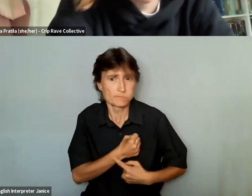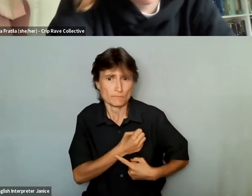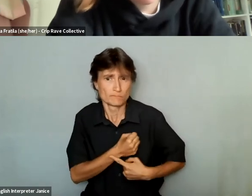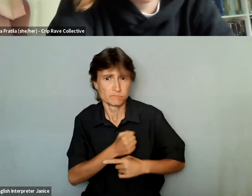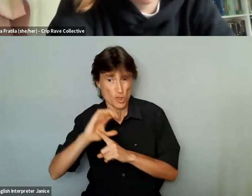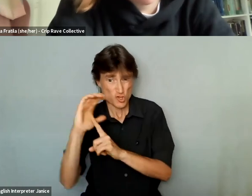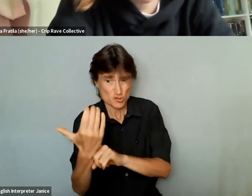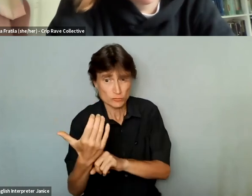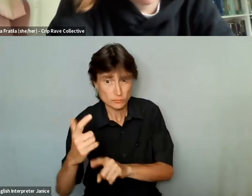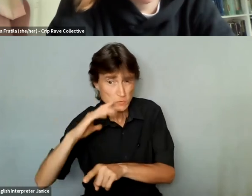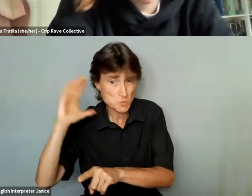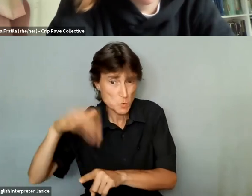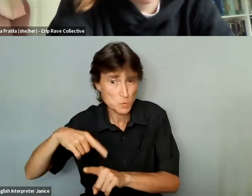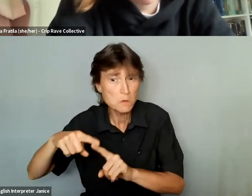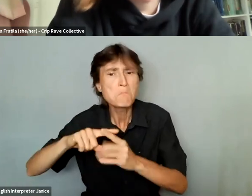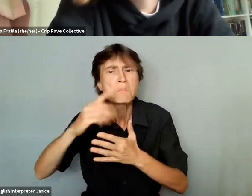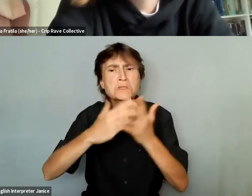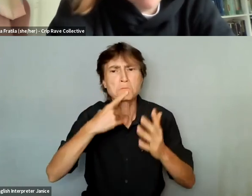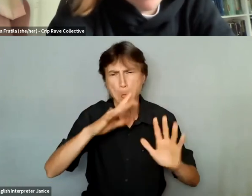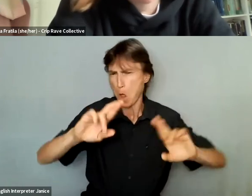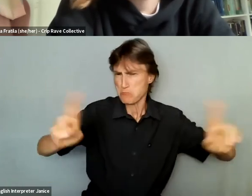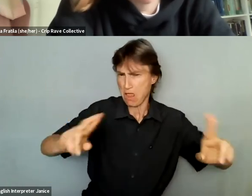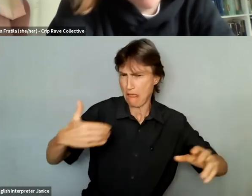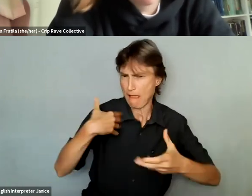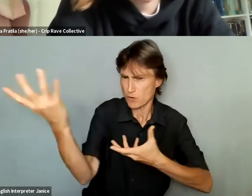people would say it's a very inclusive space.